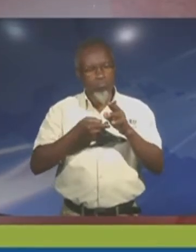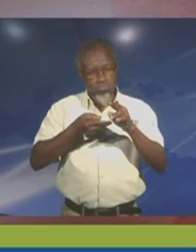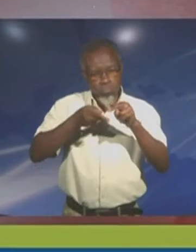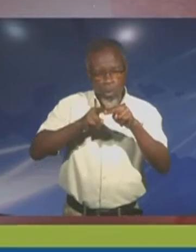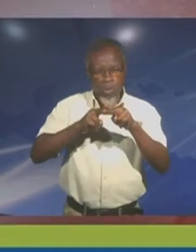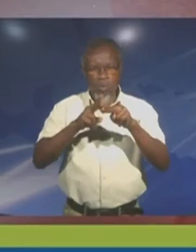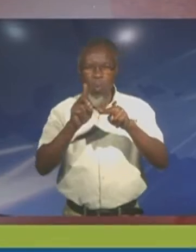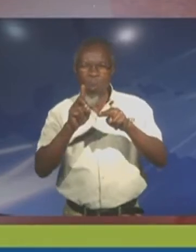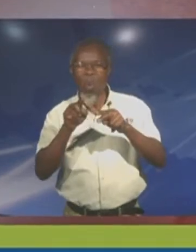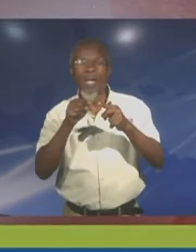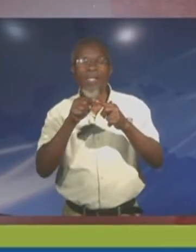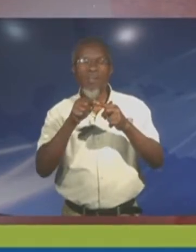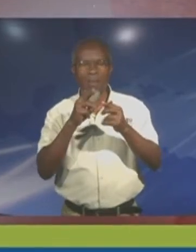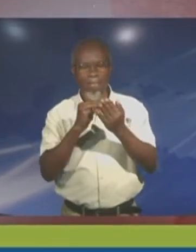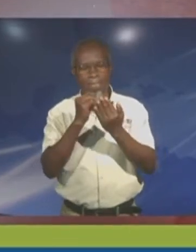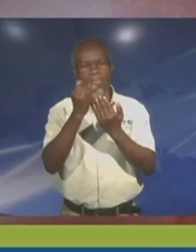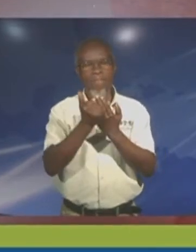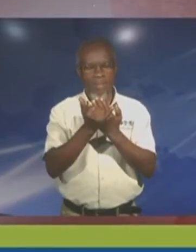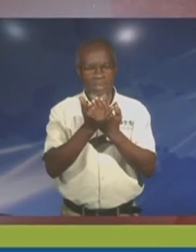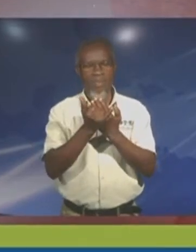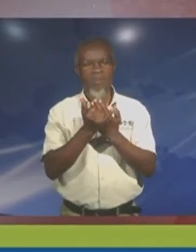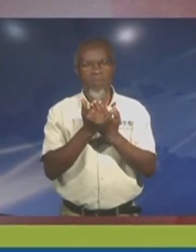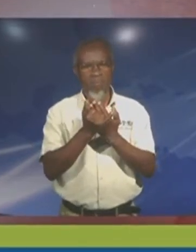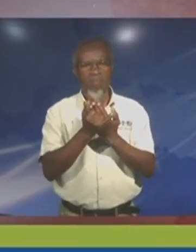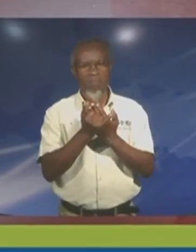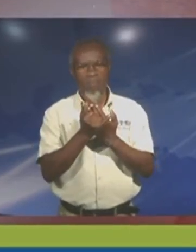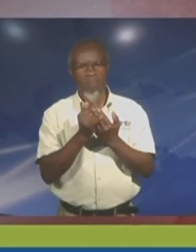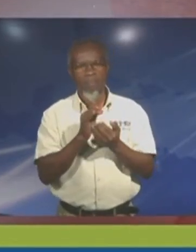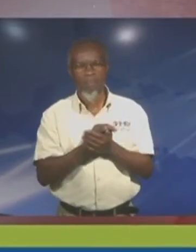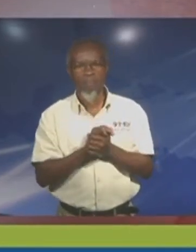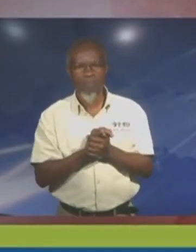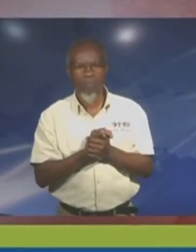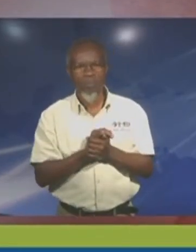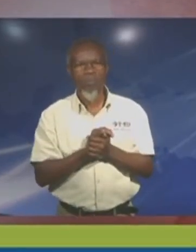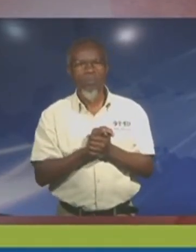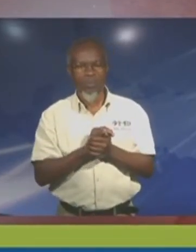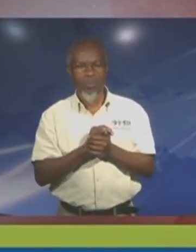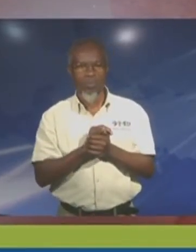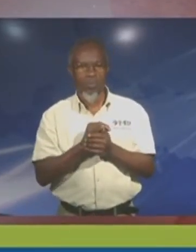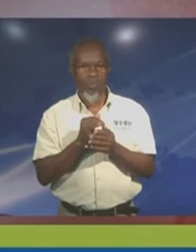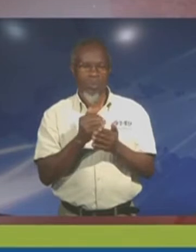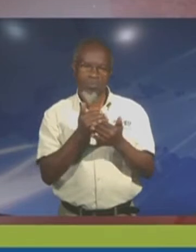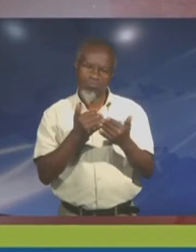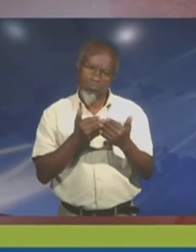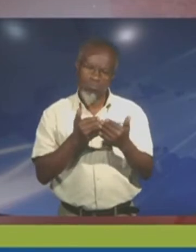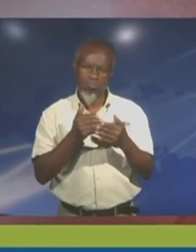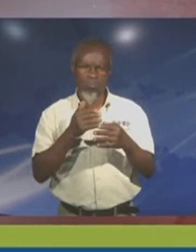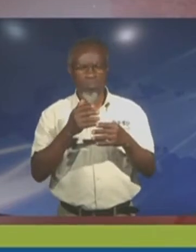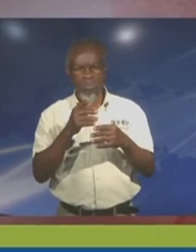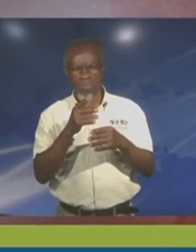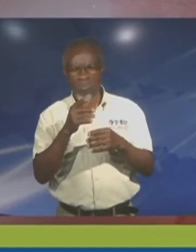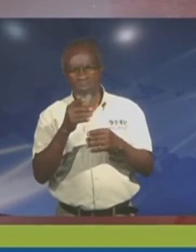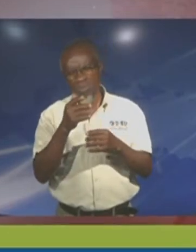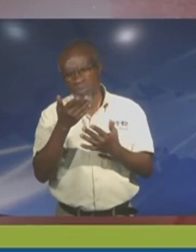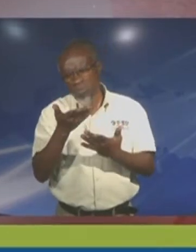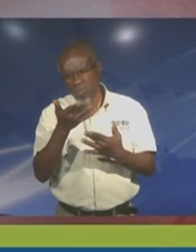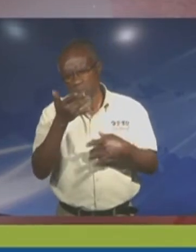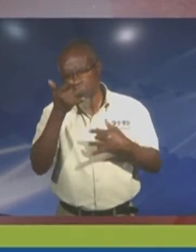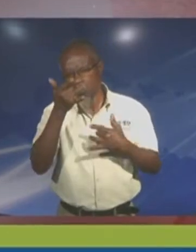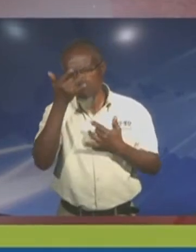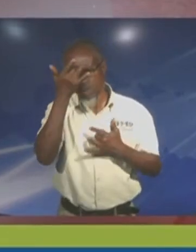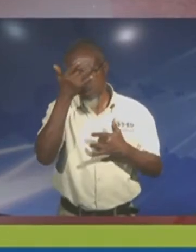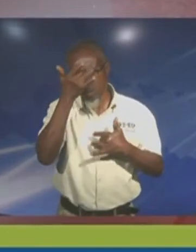side of that increase, we noted that we had fewer cases progressively throughout May into